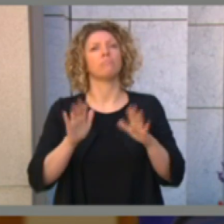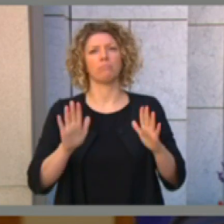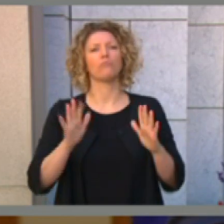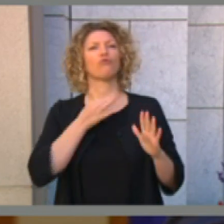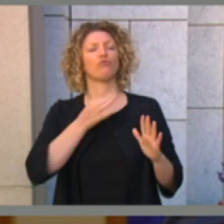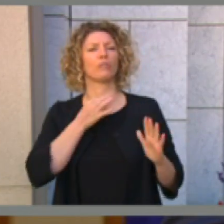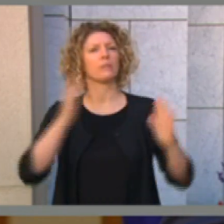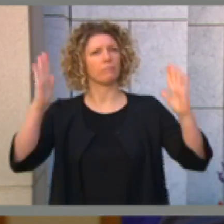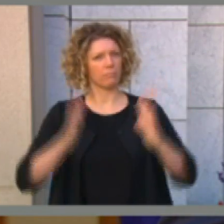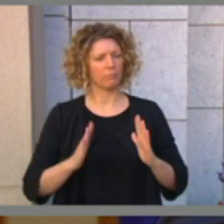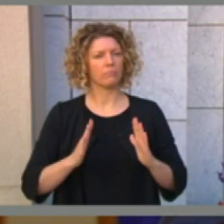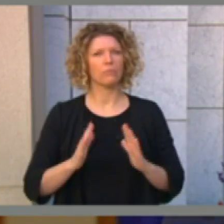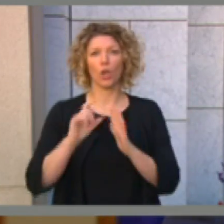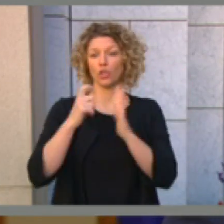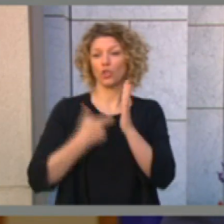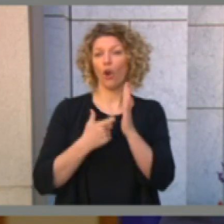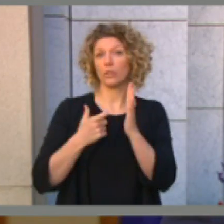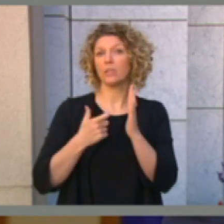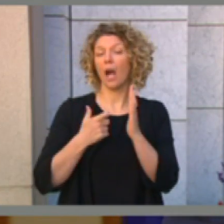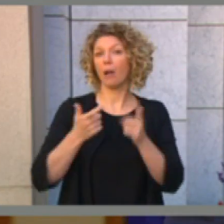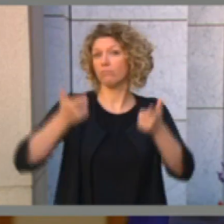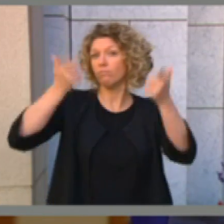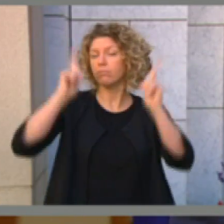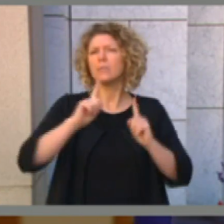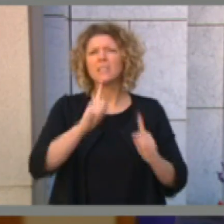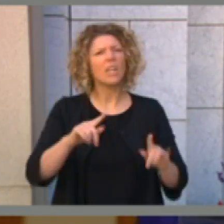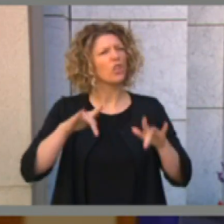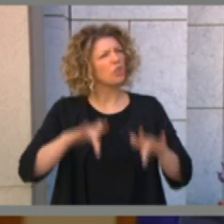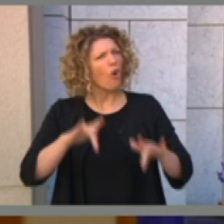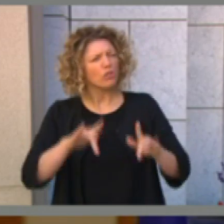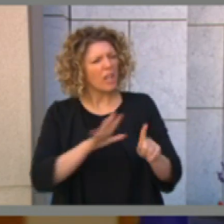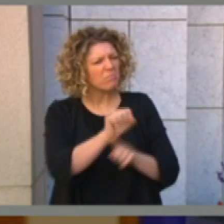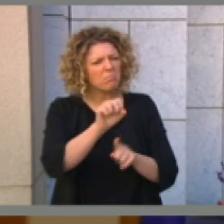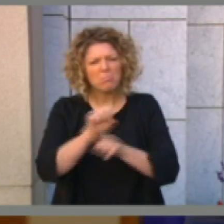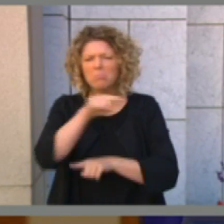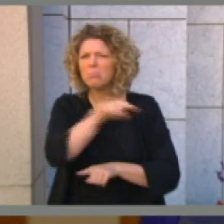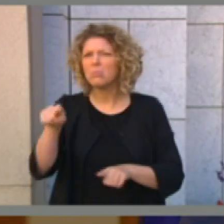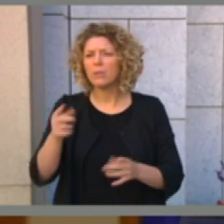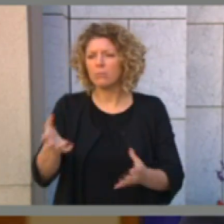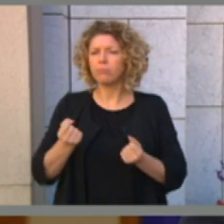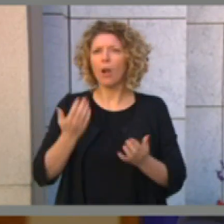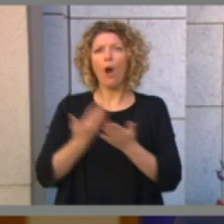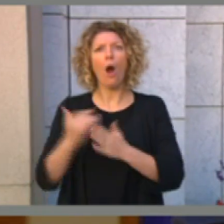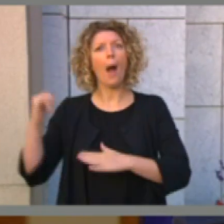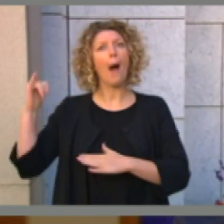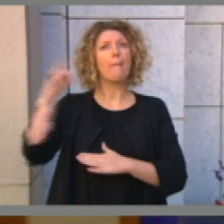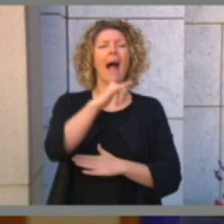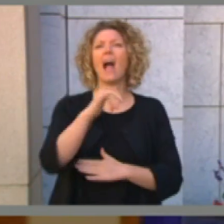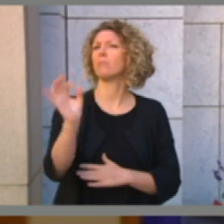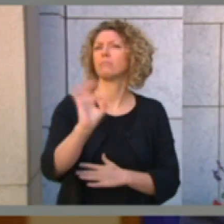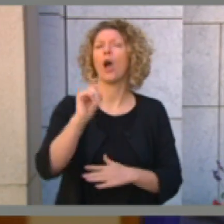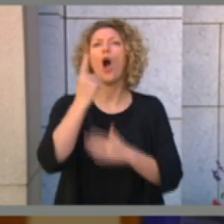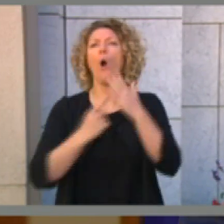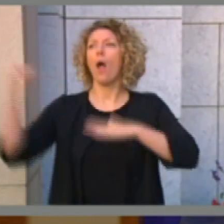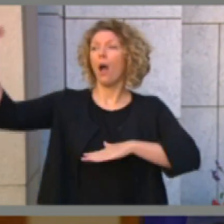you, that we have not seen a lot of evidence of people contracting this virus on aircraft. It's when they've